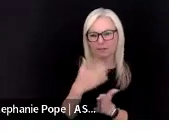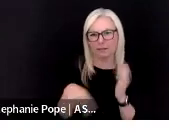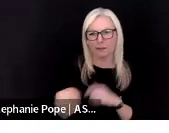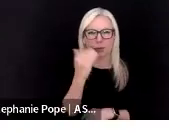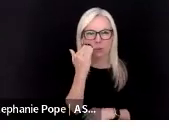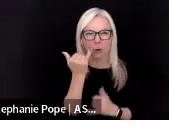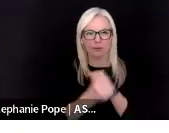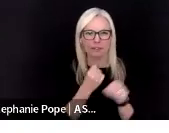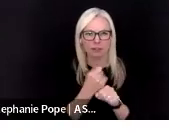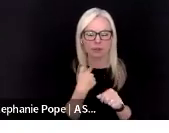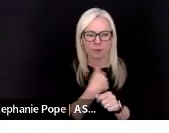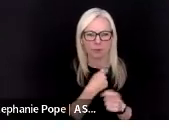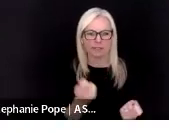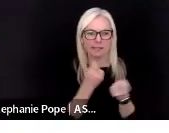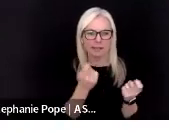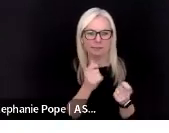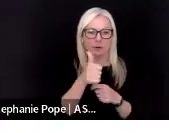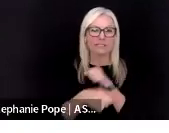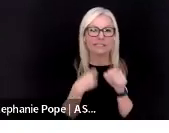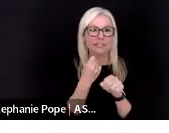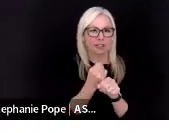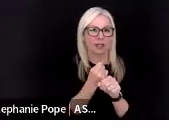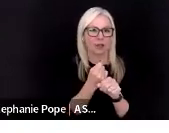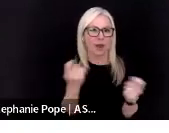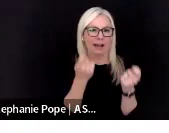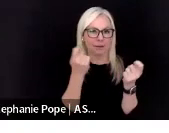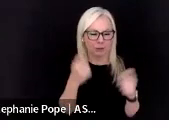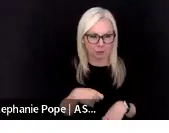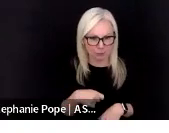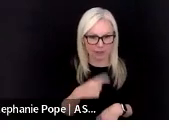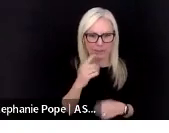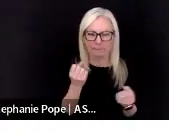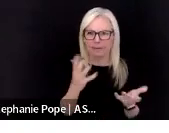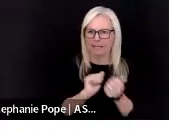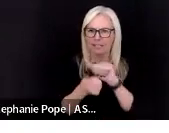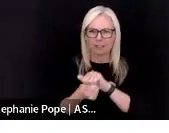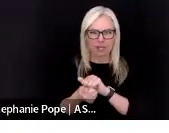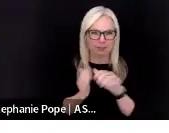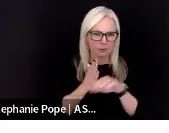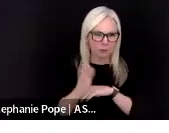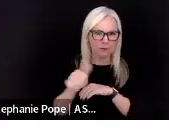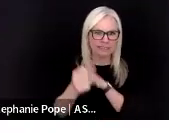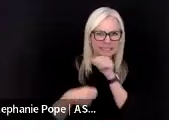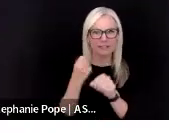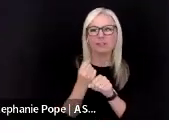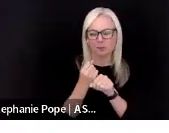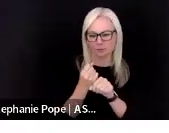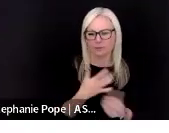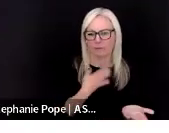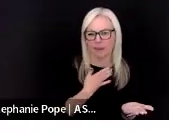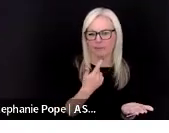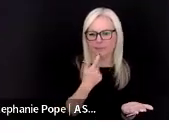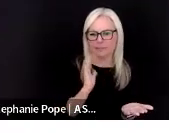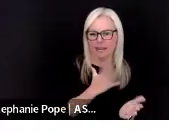will be celebrating our 10-year anniversary, and there have been many changes over the course of the 10 years. I like to say that the agency